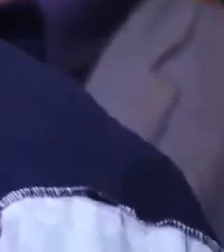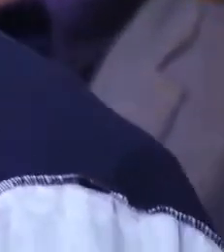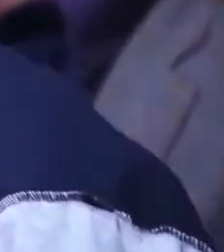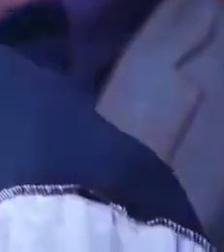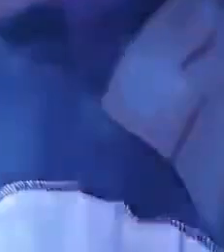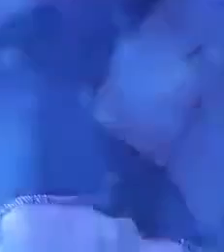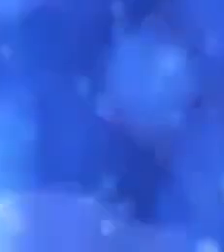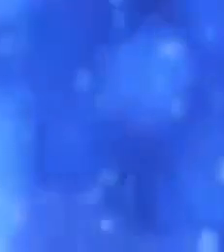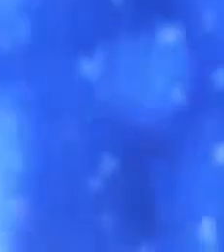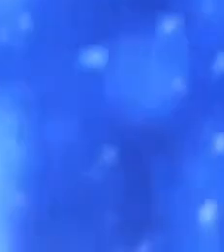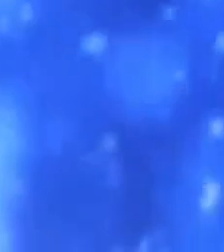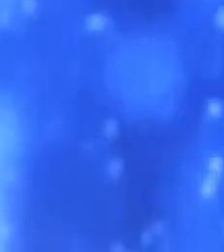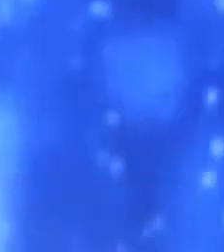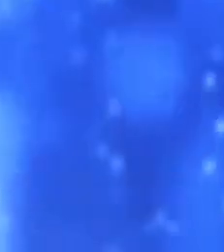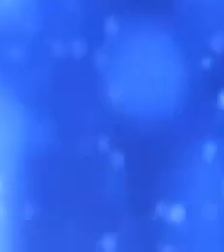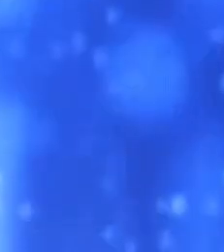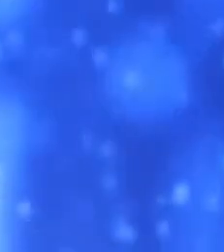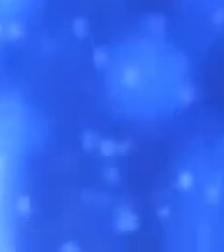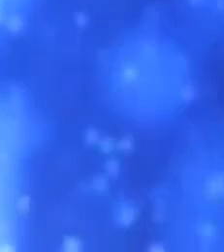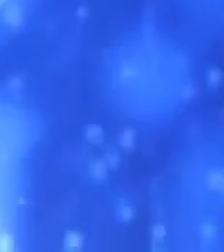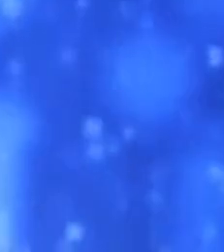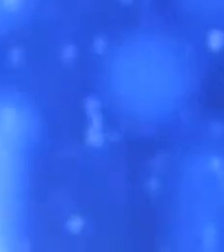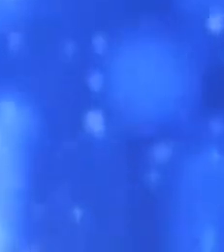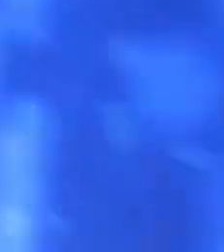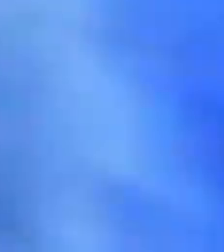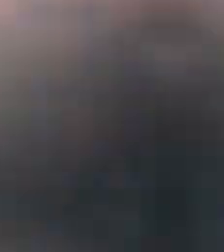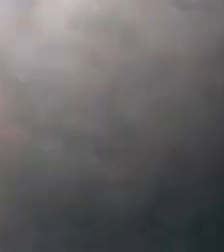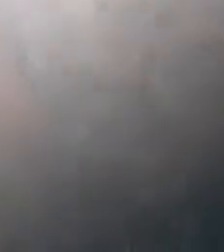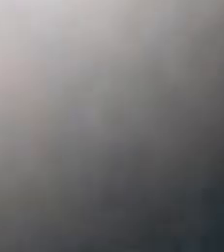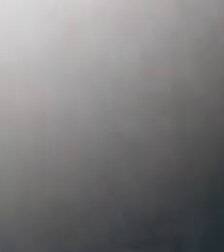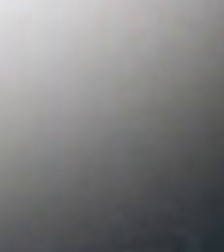now to reap the benefit.